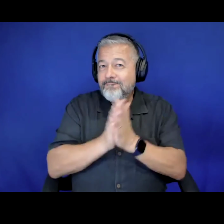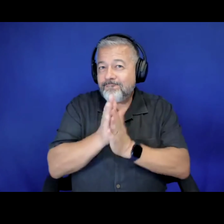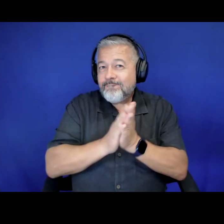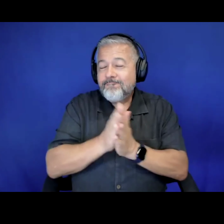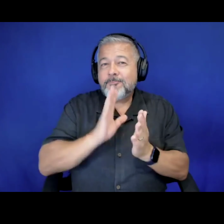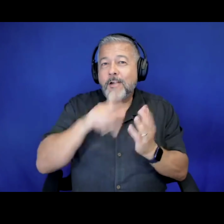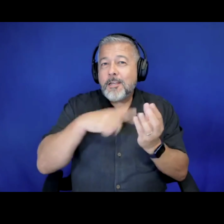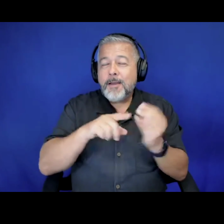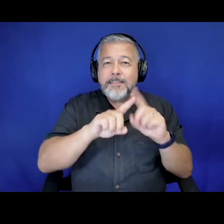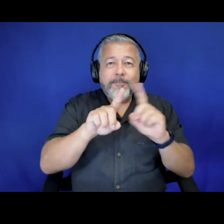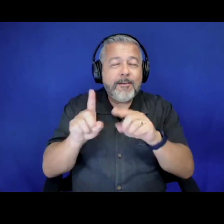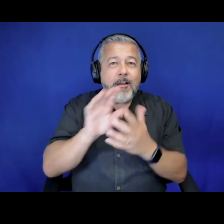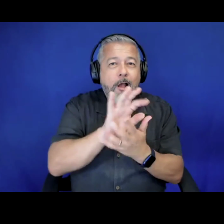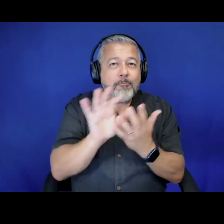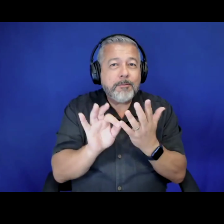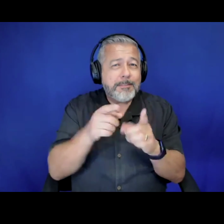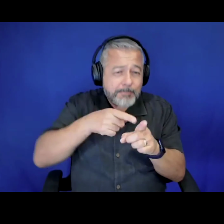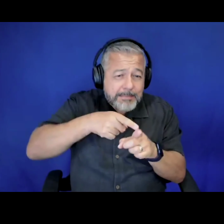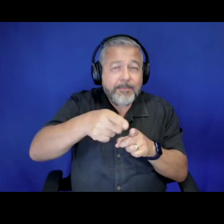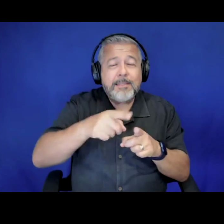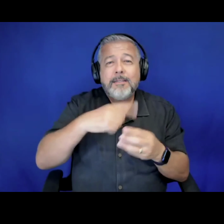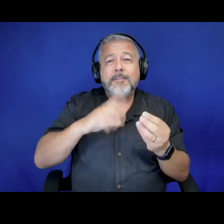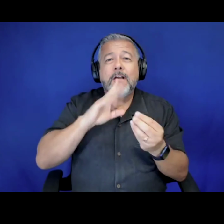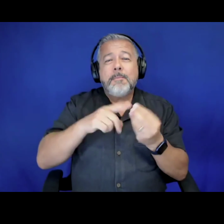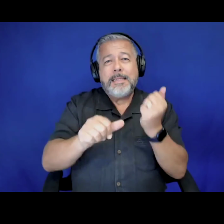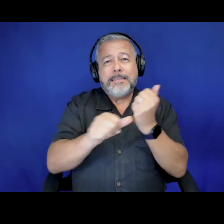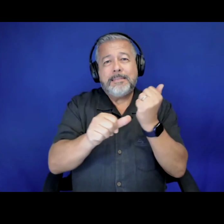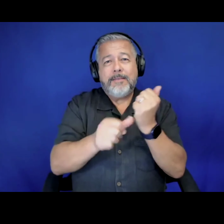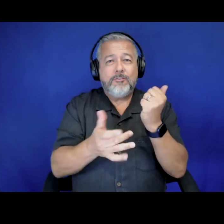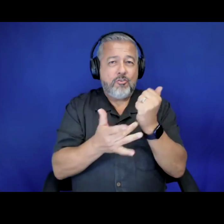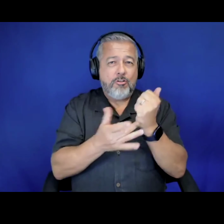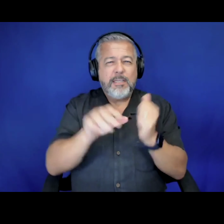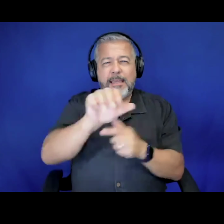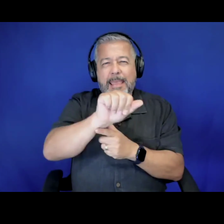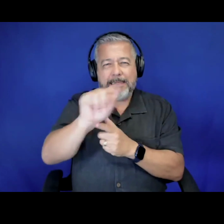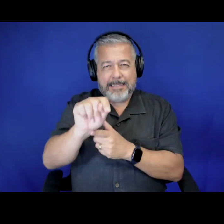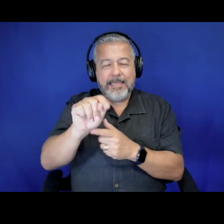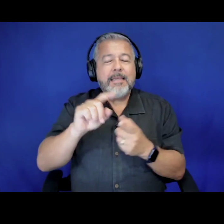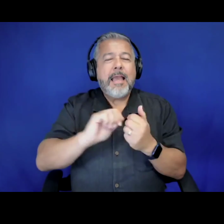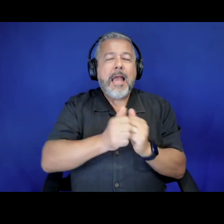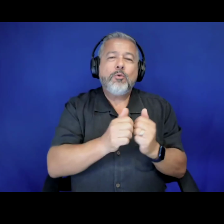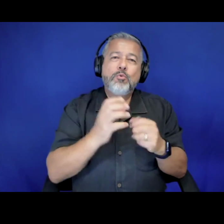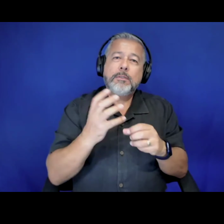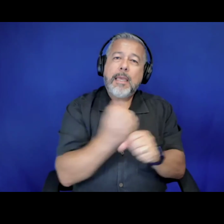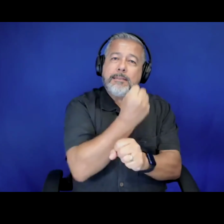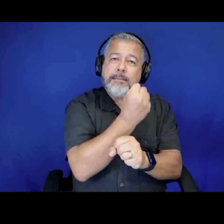options, specifically assistive technology, for obtaining and maintaining employment.